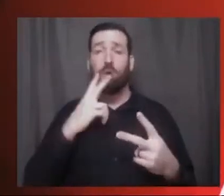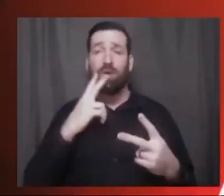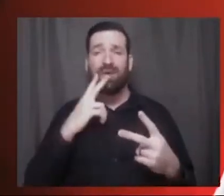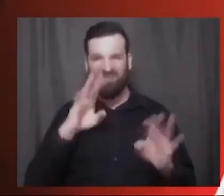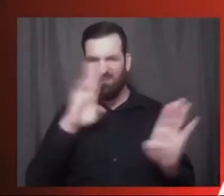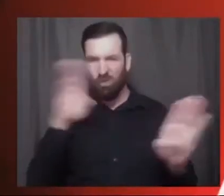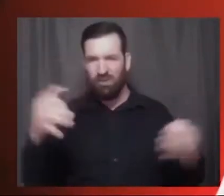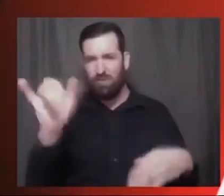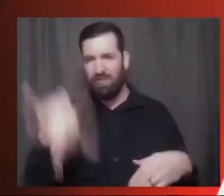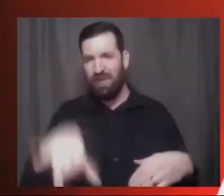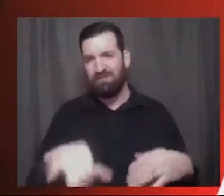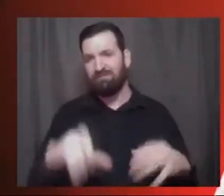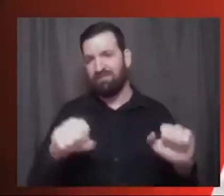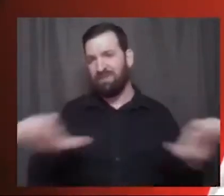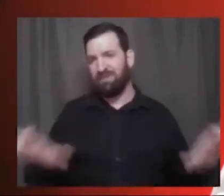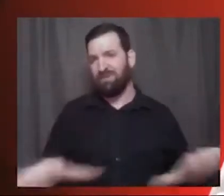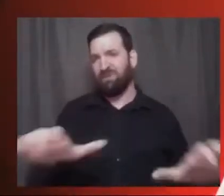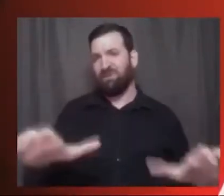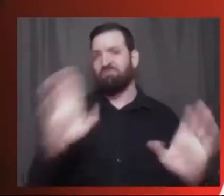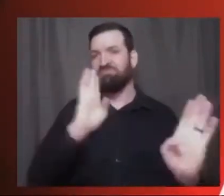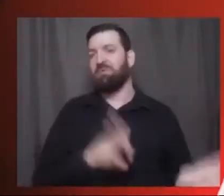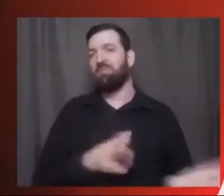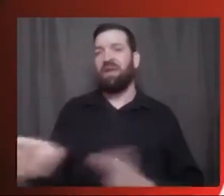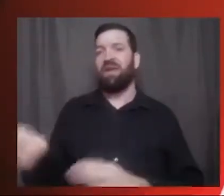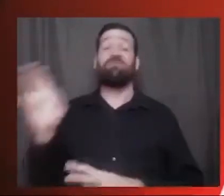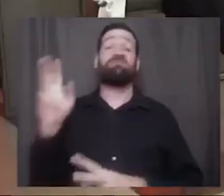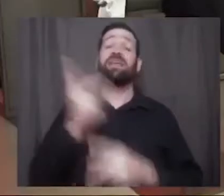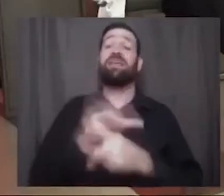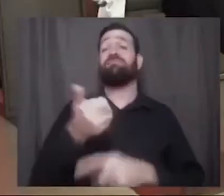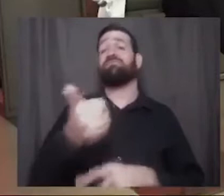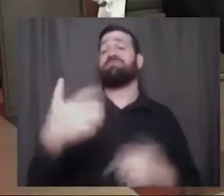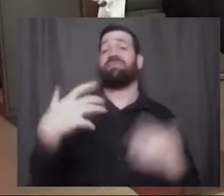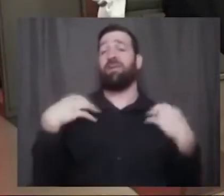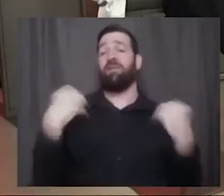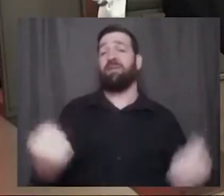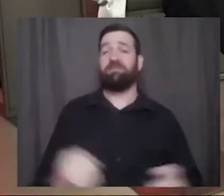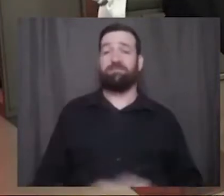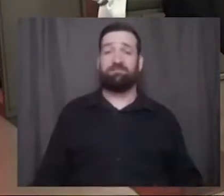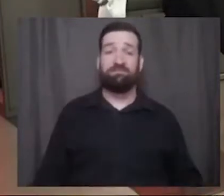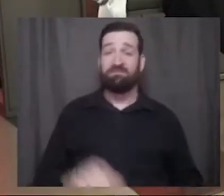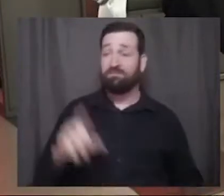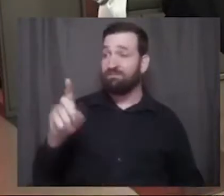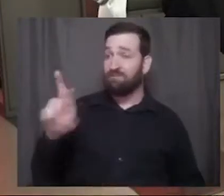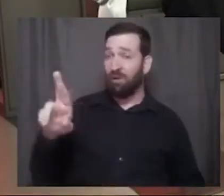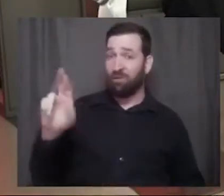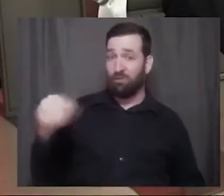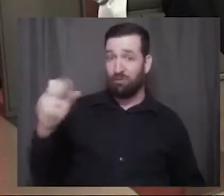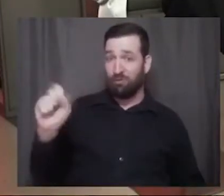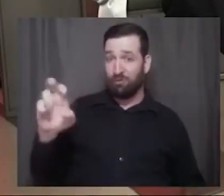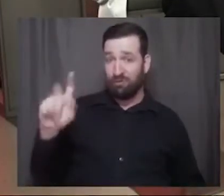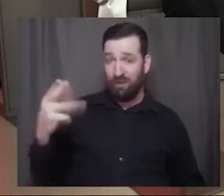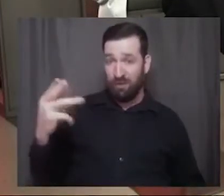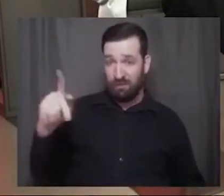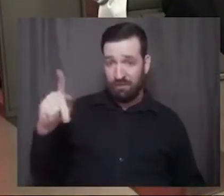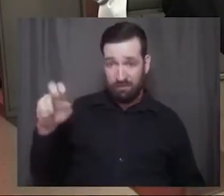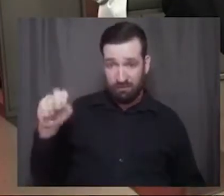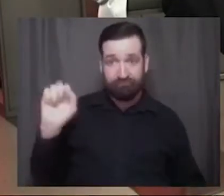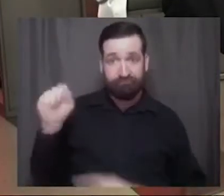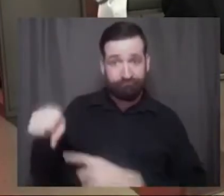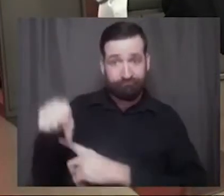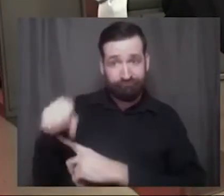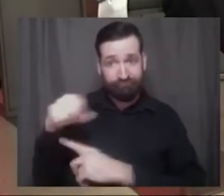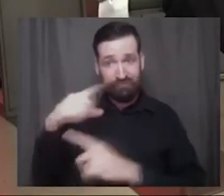do to prepare yourself or keep yourself healthy. Dr. Hoos-Thompson, nodding your head in agreement. No, I love having you